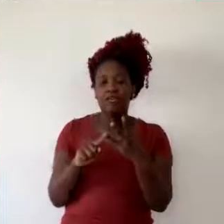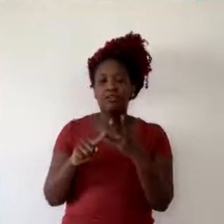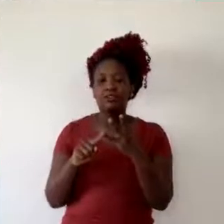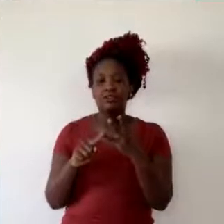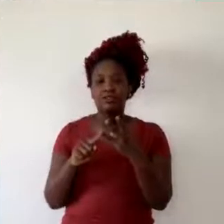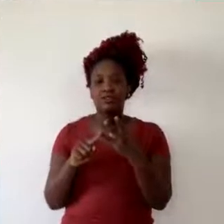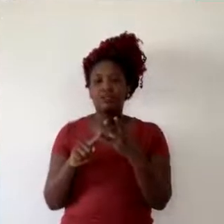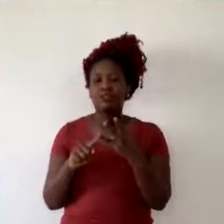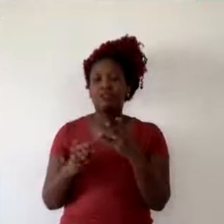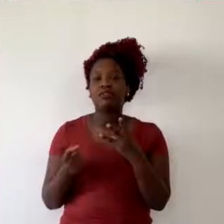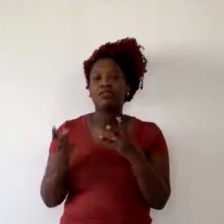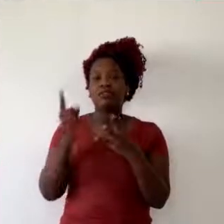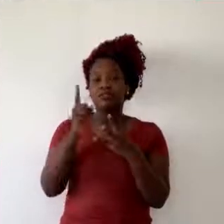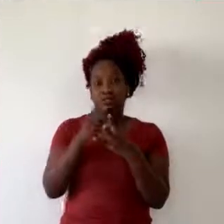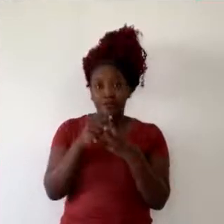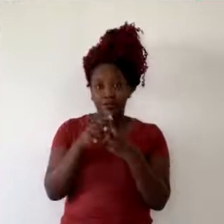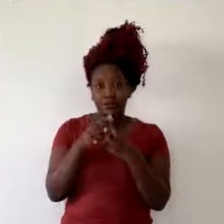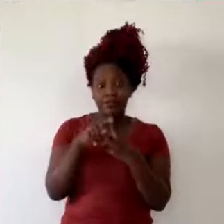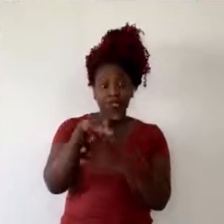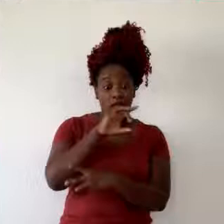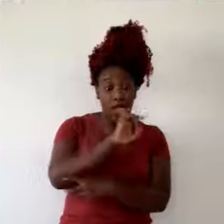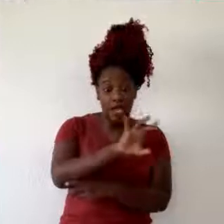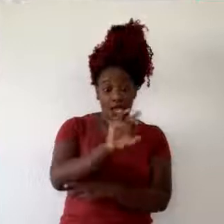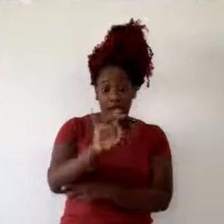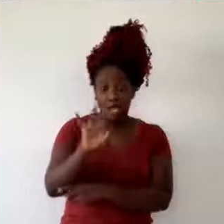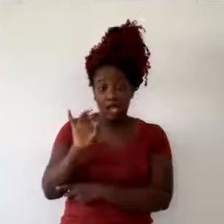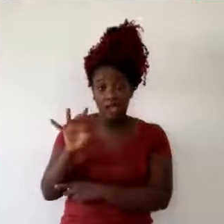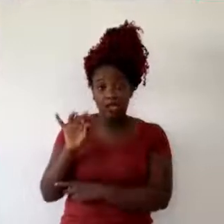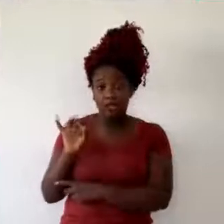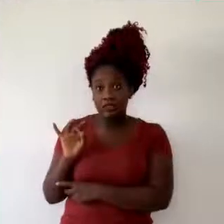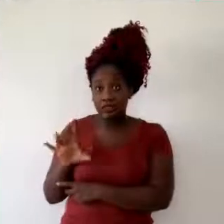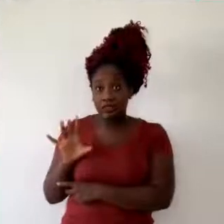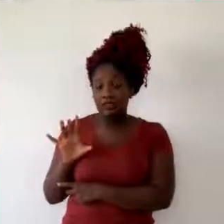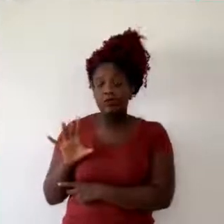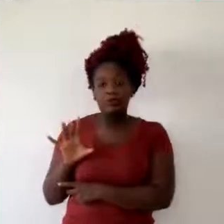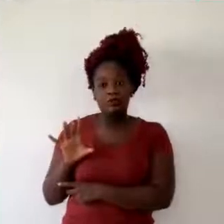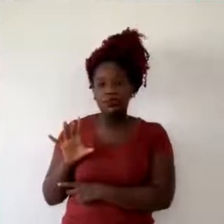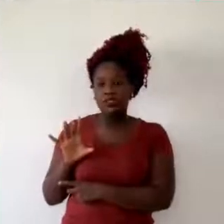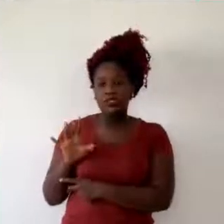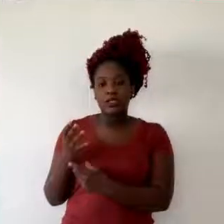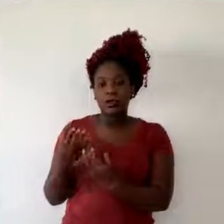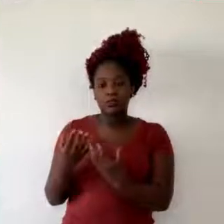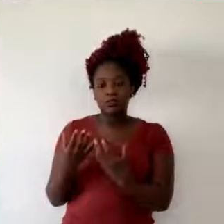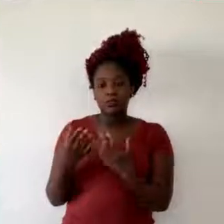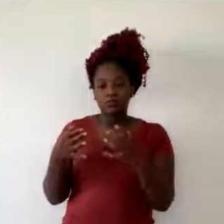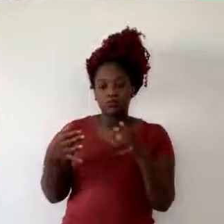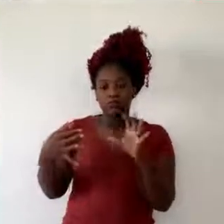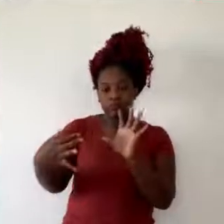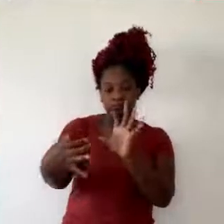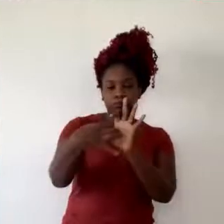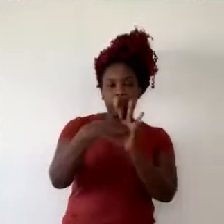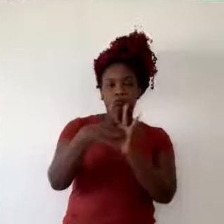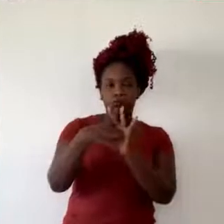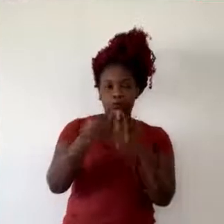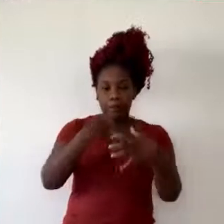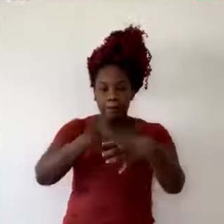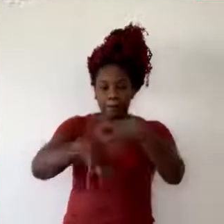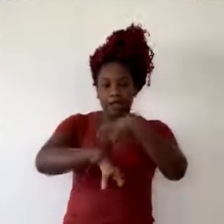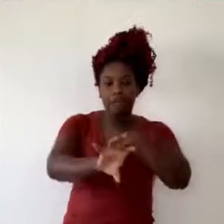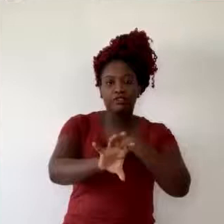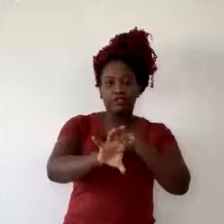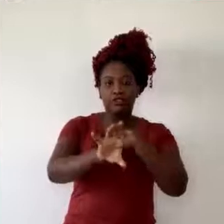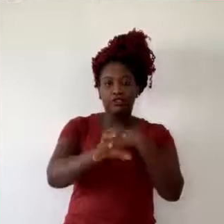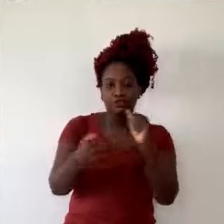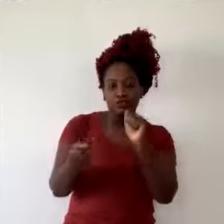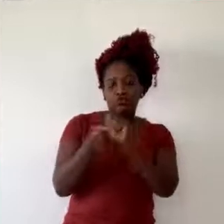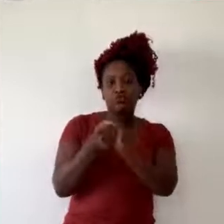things. First, three aspects. If we don't see ourselves as part of the problem, we